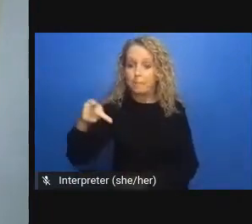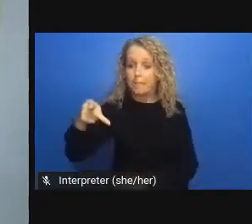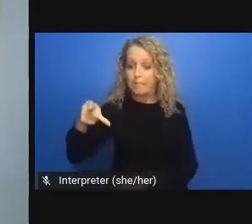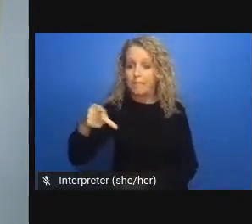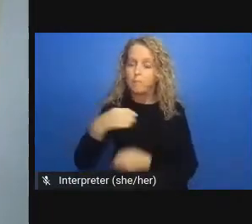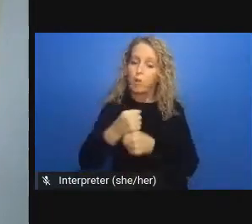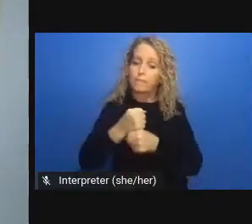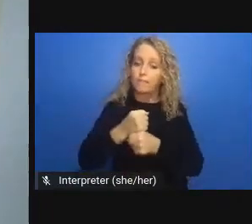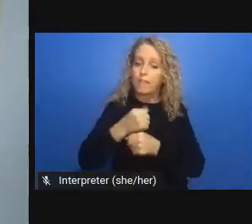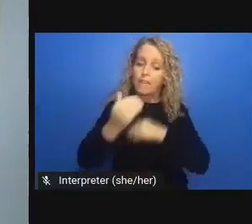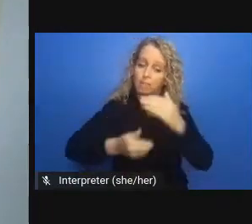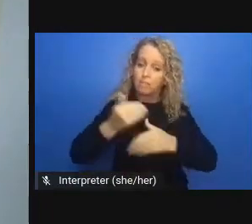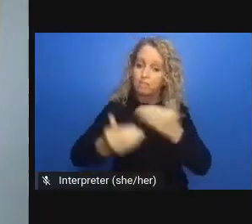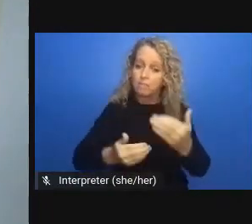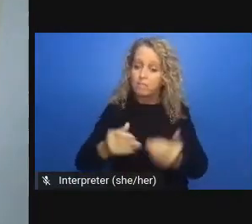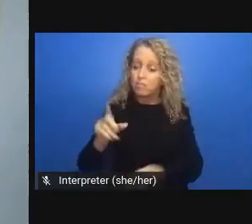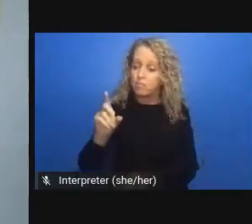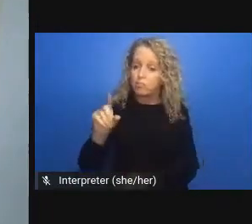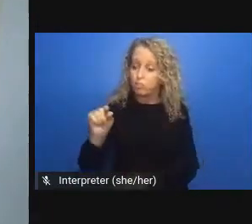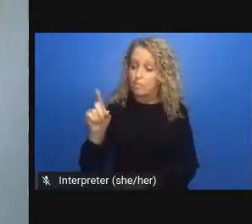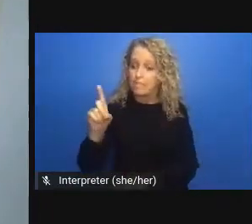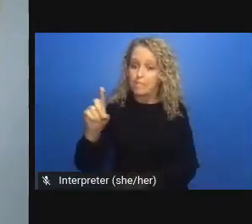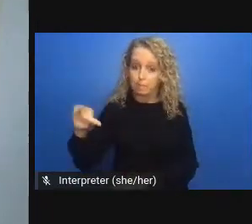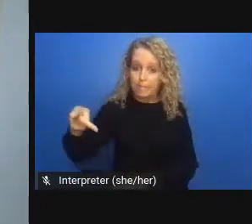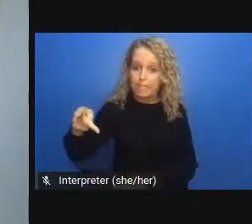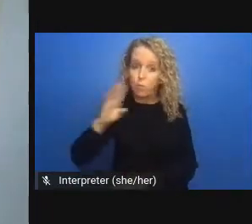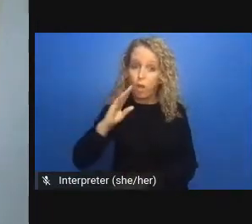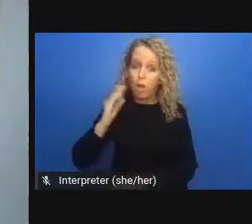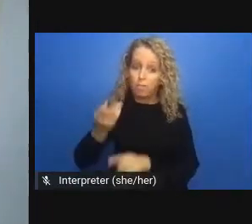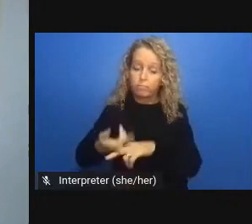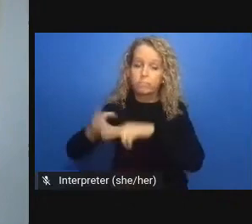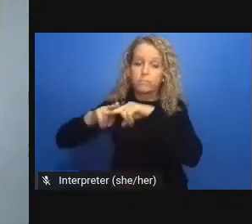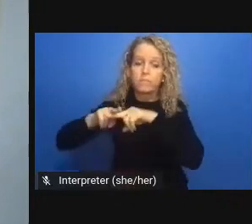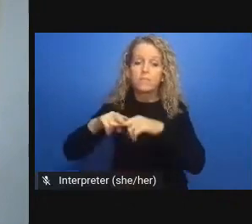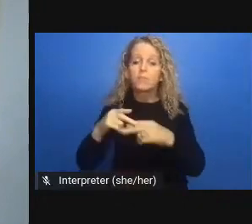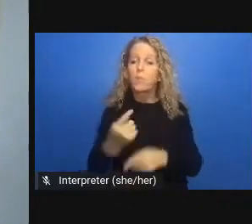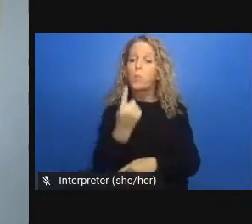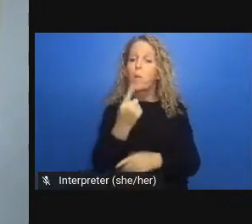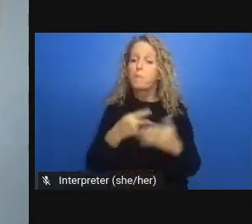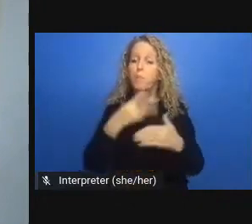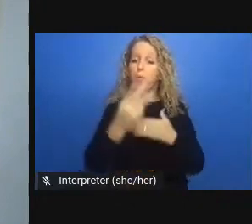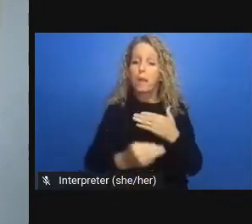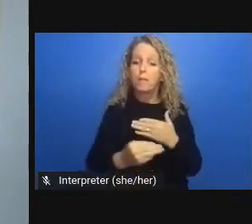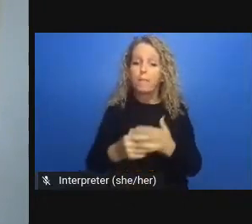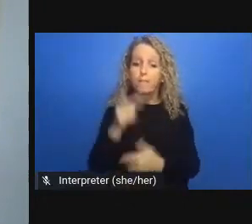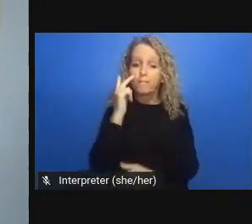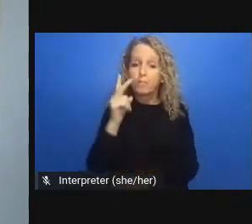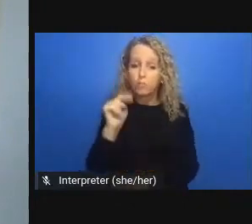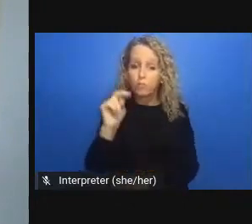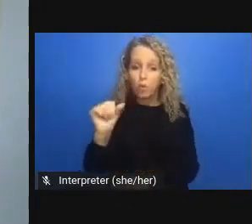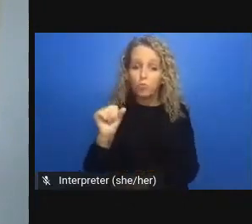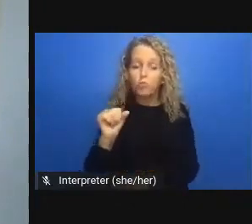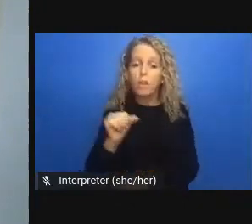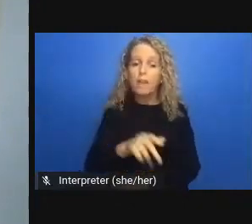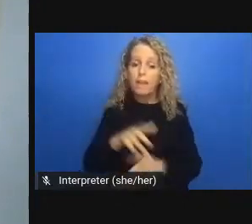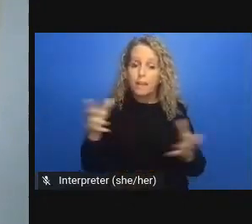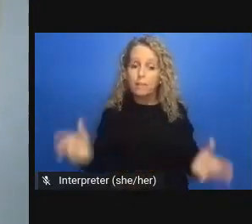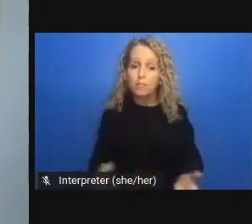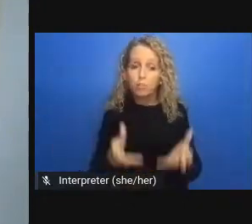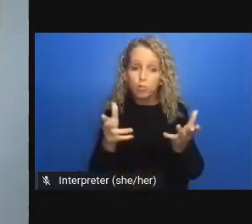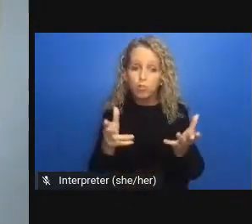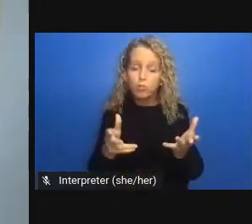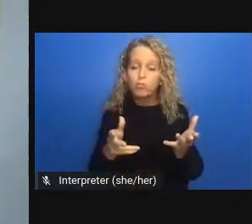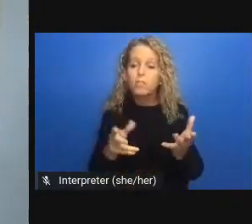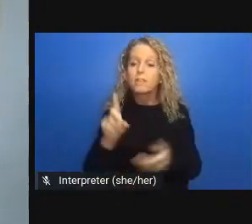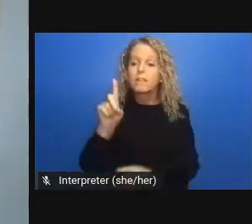moment to a program presented by Digital Nova Scotia recently that aimed at encouraging digital adoption in the tourism